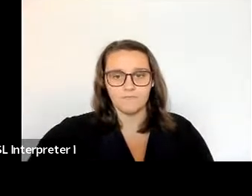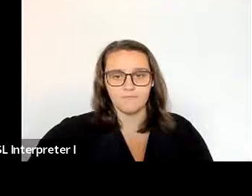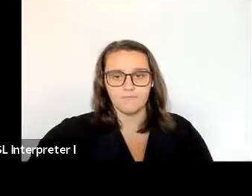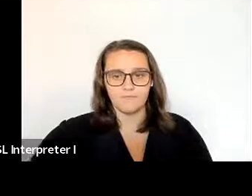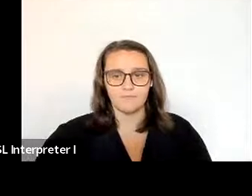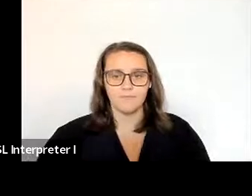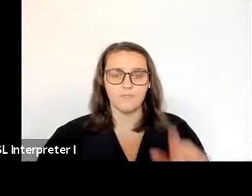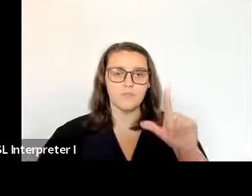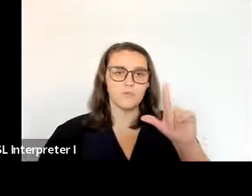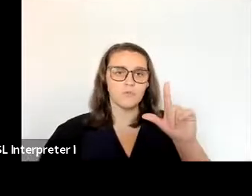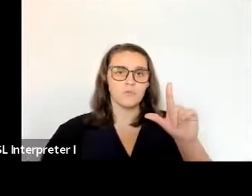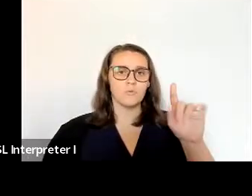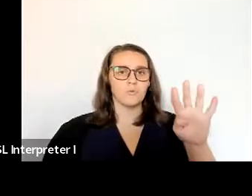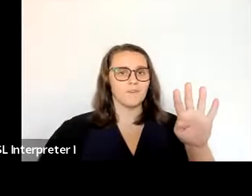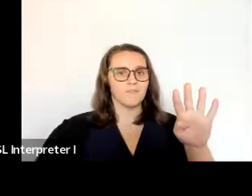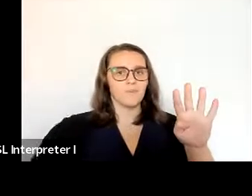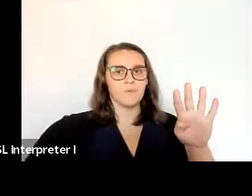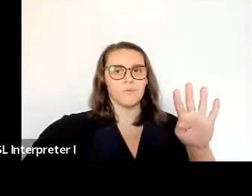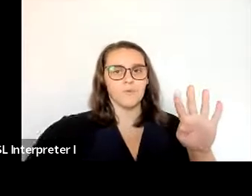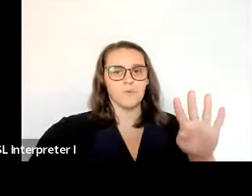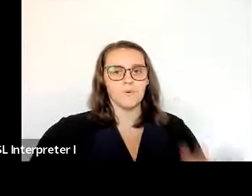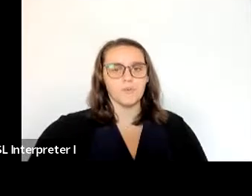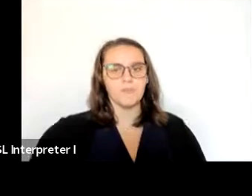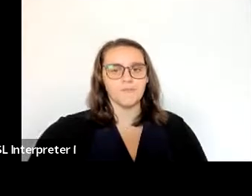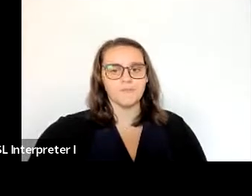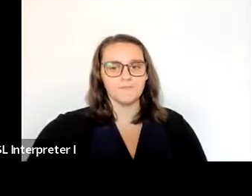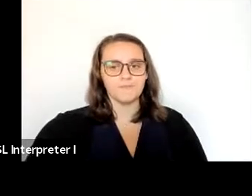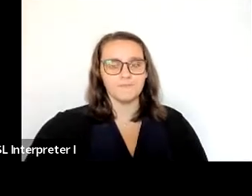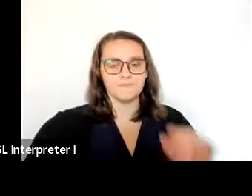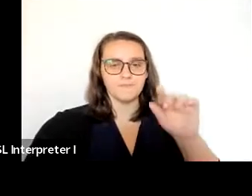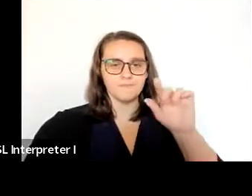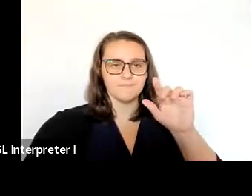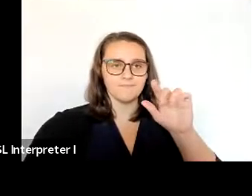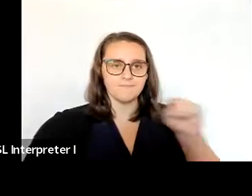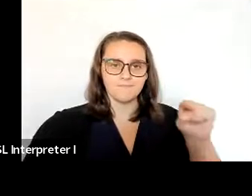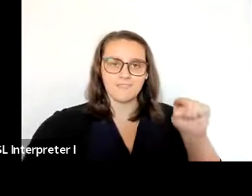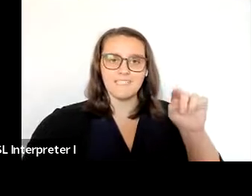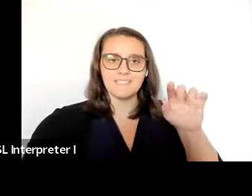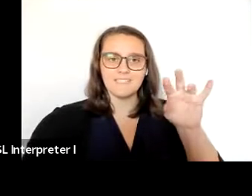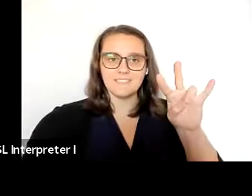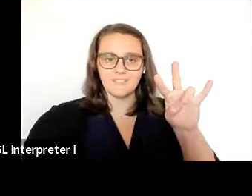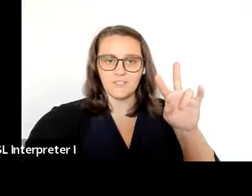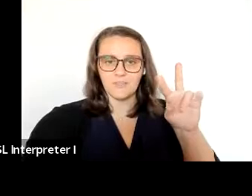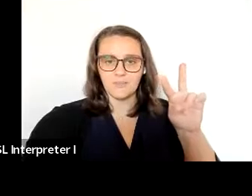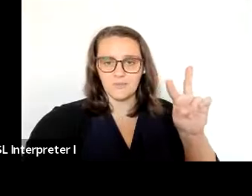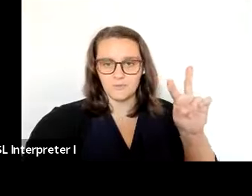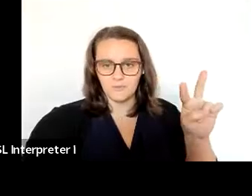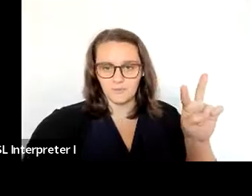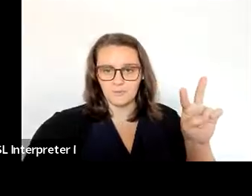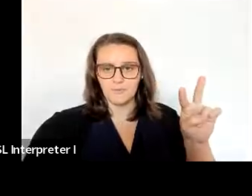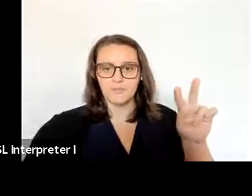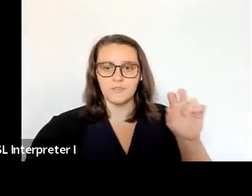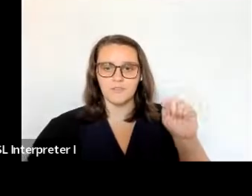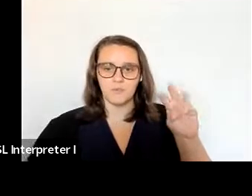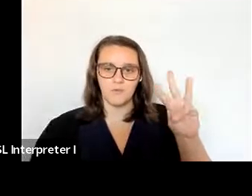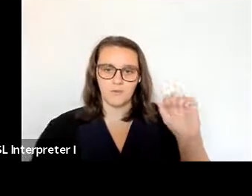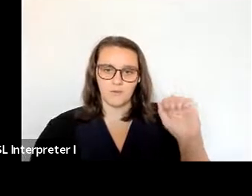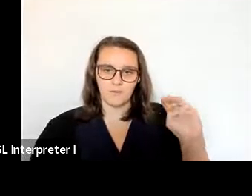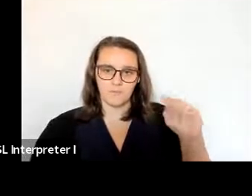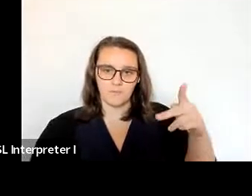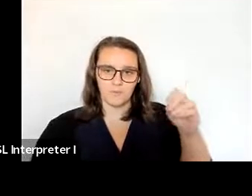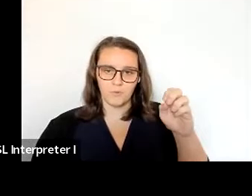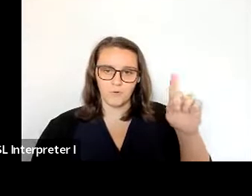Bill 24-722 would officially designate the park in lots 800 and 807 and square